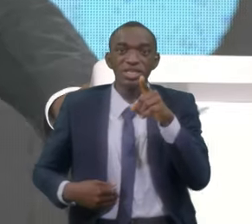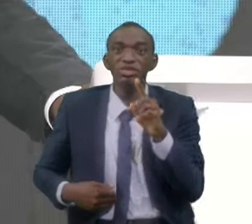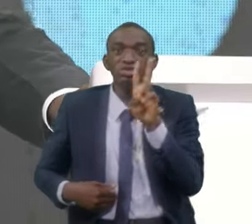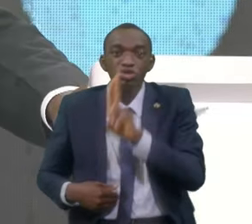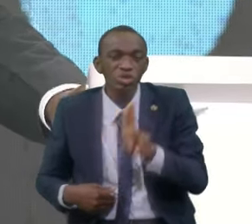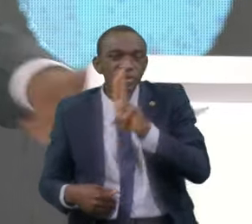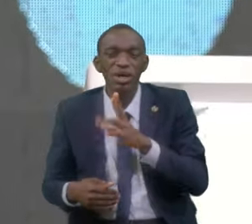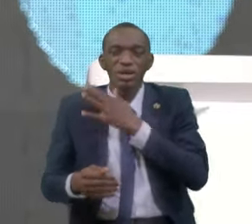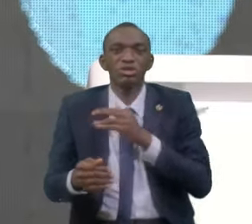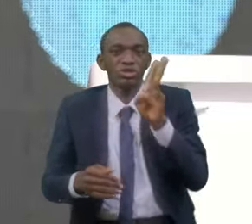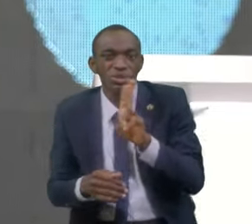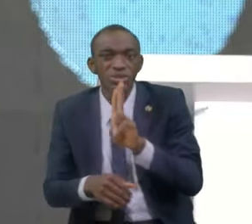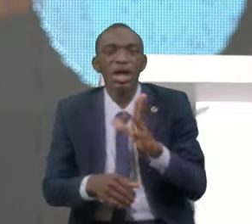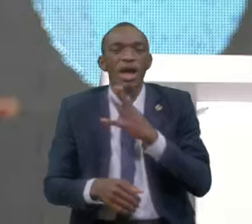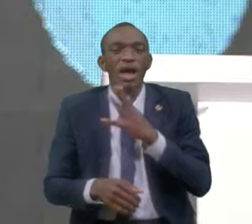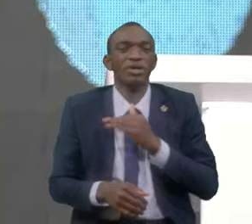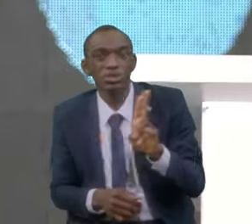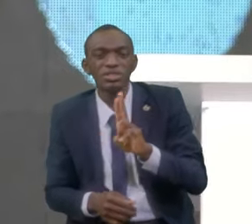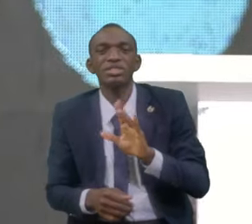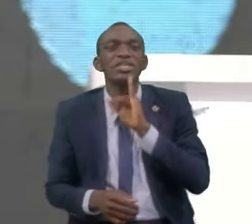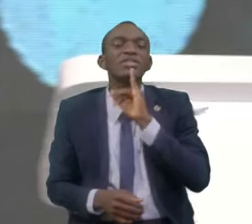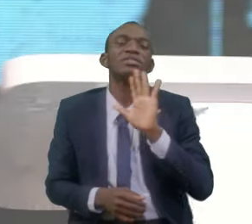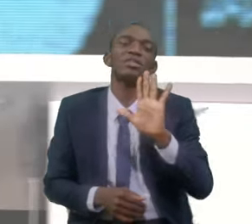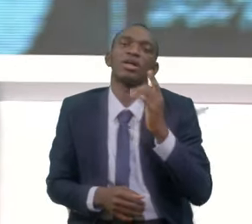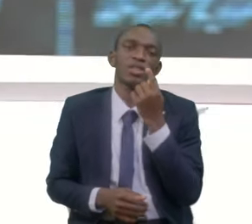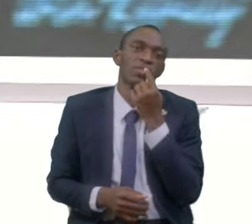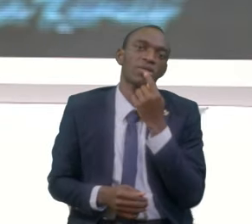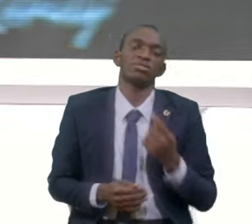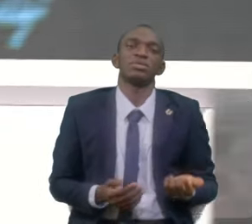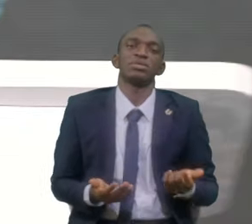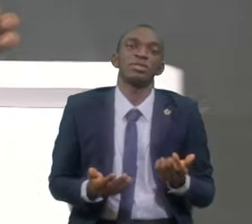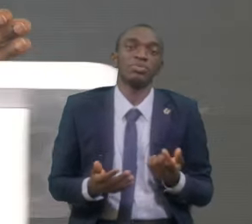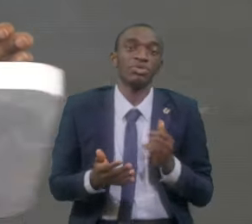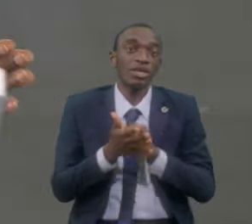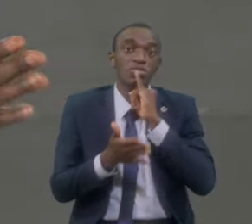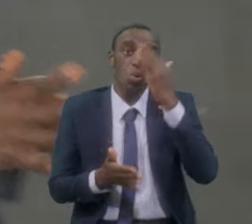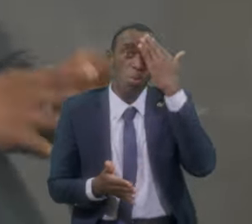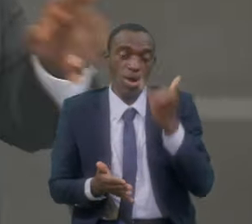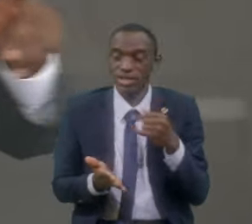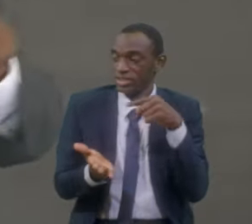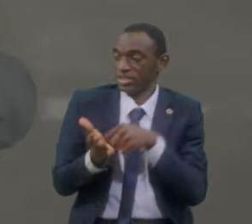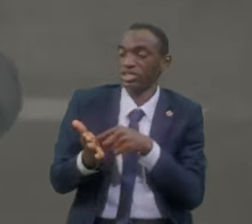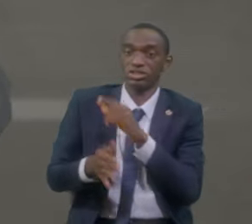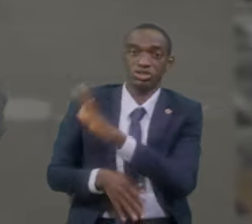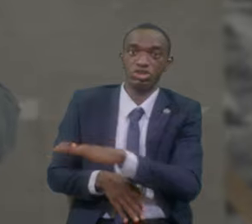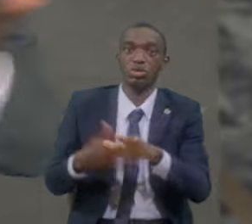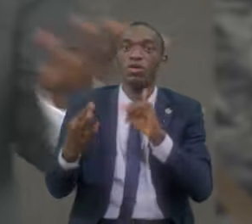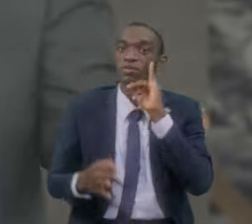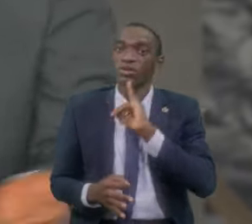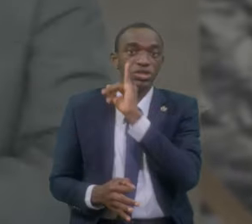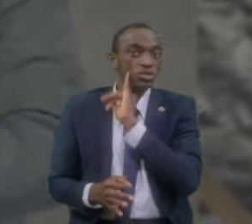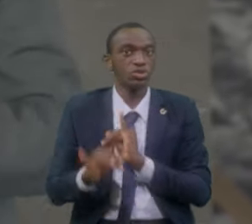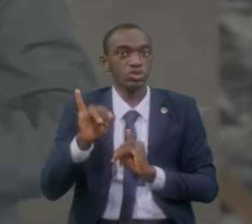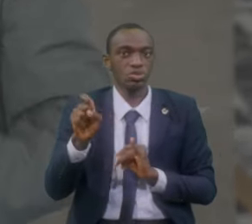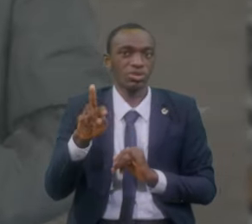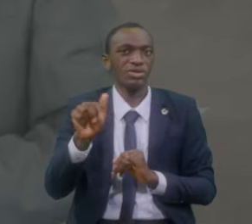overuse is their tongue. That's why these children of Israel, they overuse their